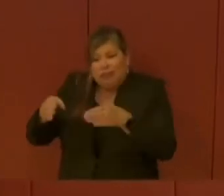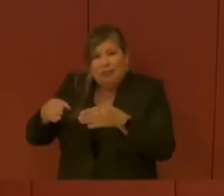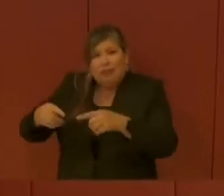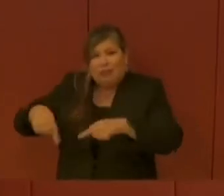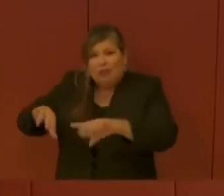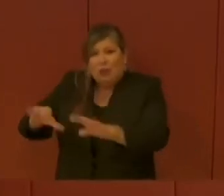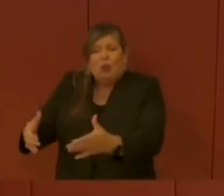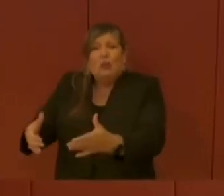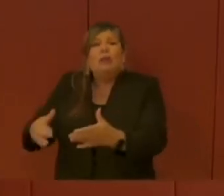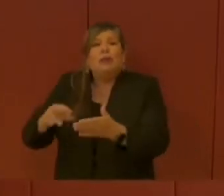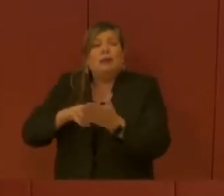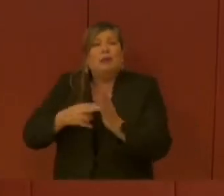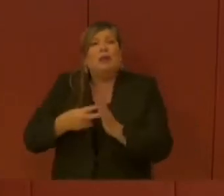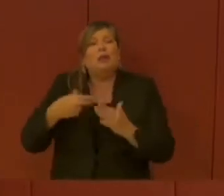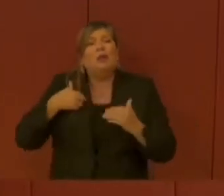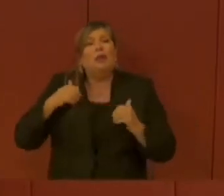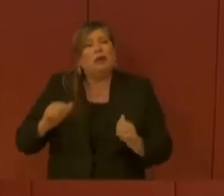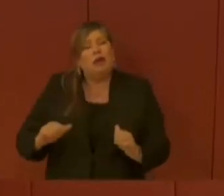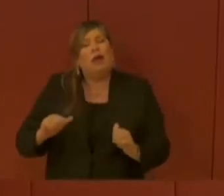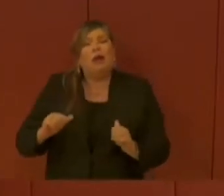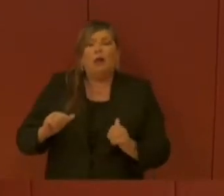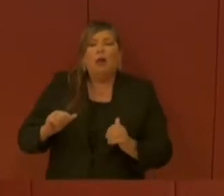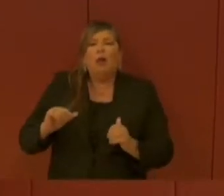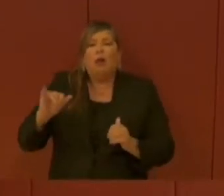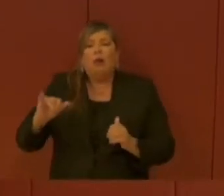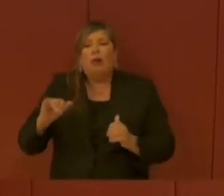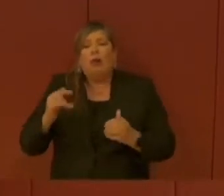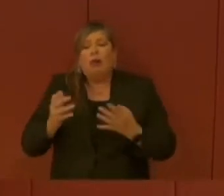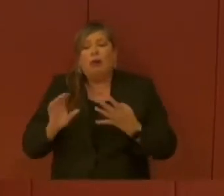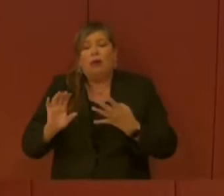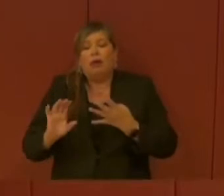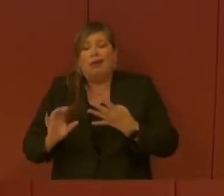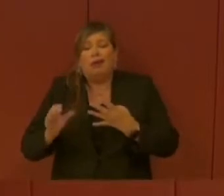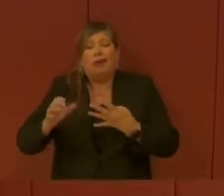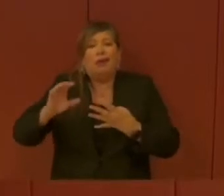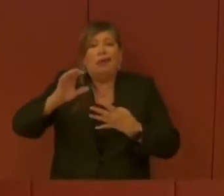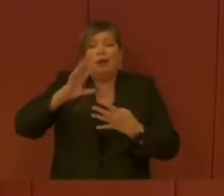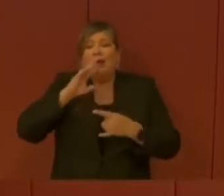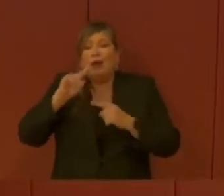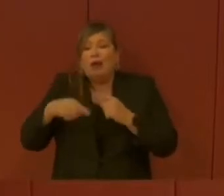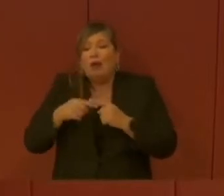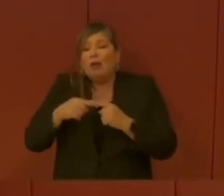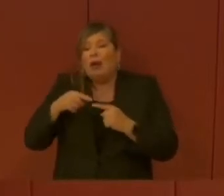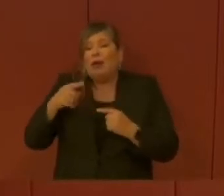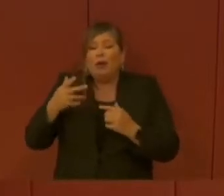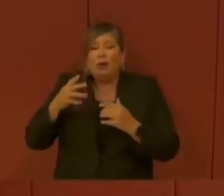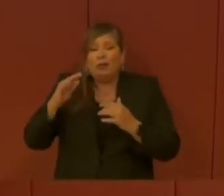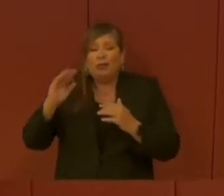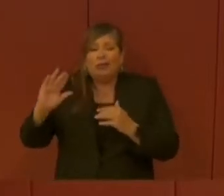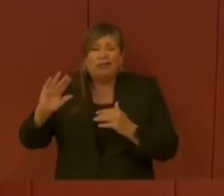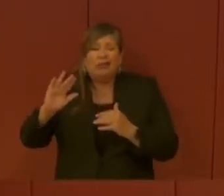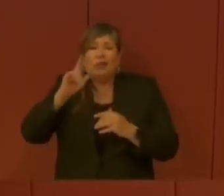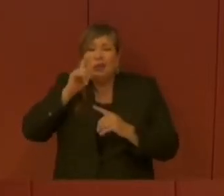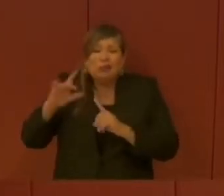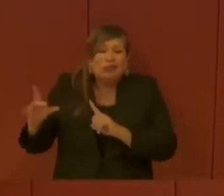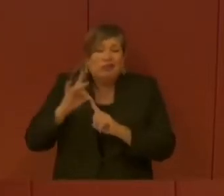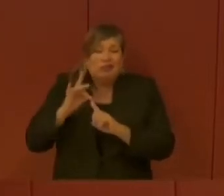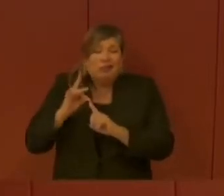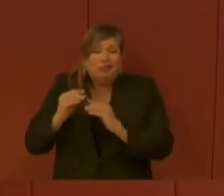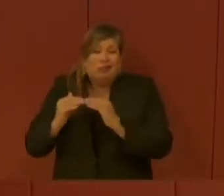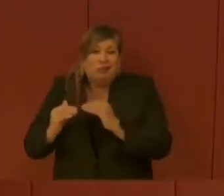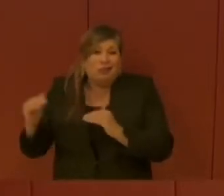modest loosening of the tiers as it relates to case rates per 100,000. Now, again, none of